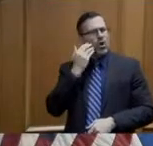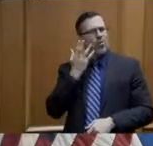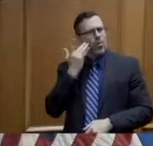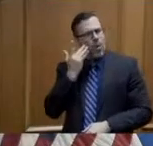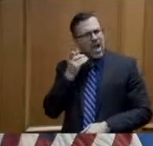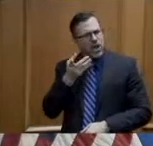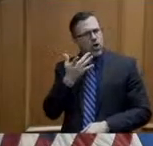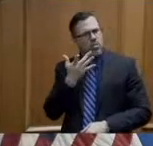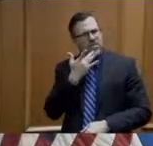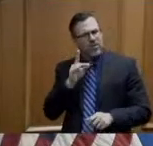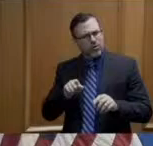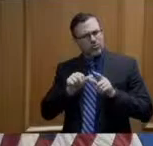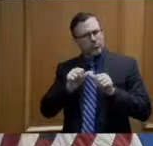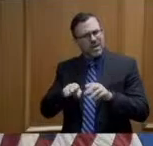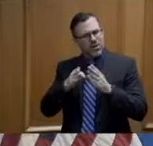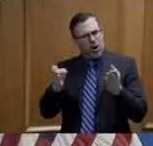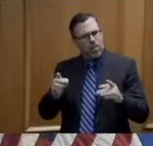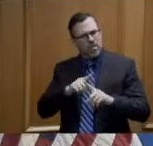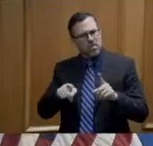choose that. We don't expect that to happen.